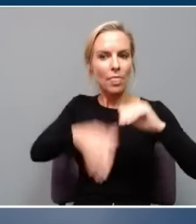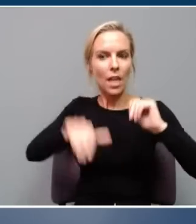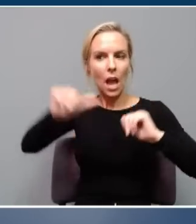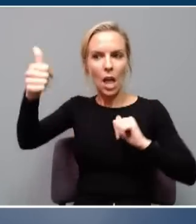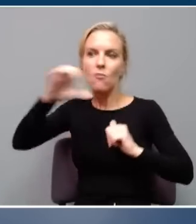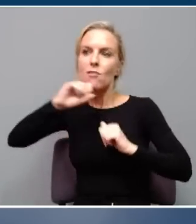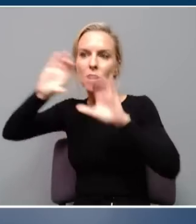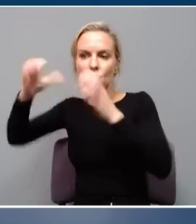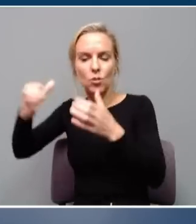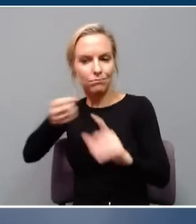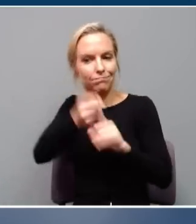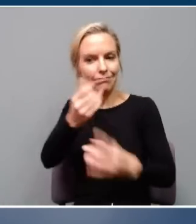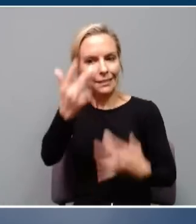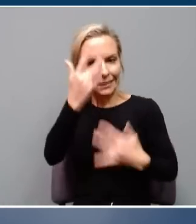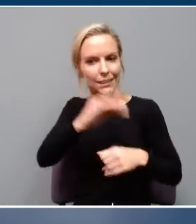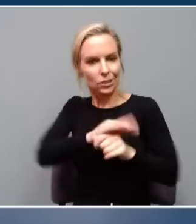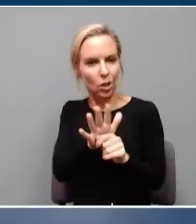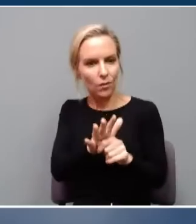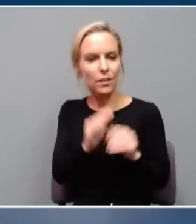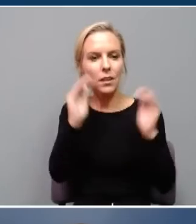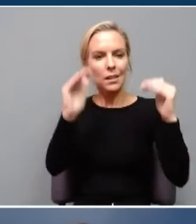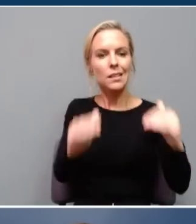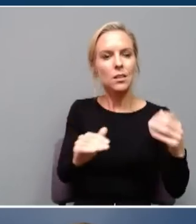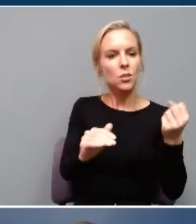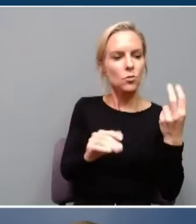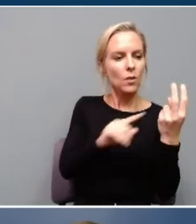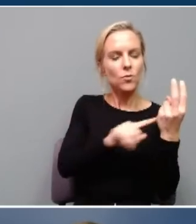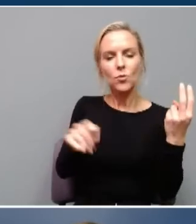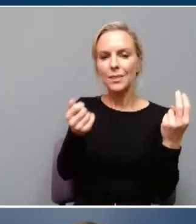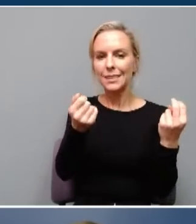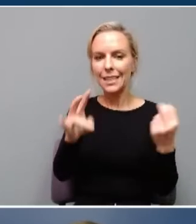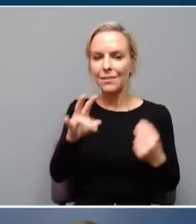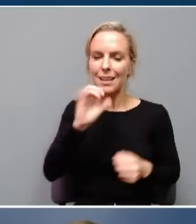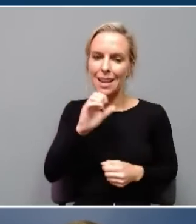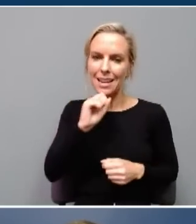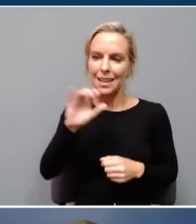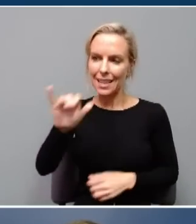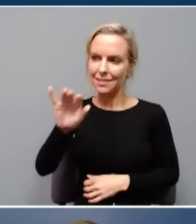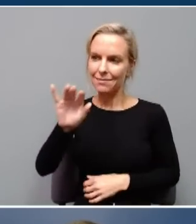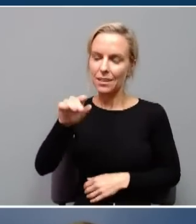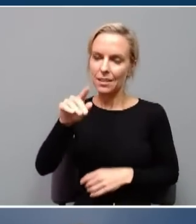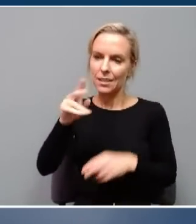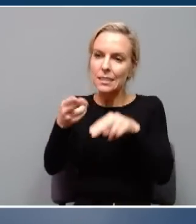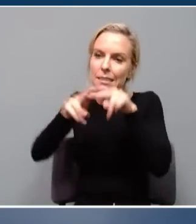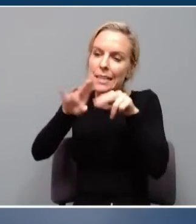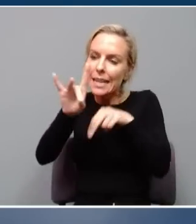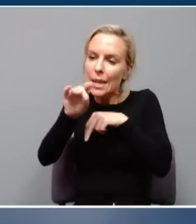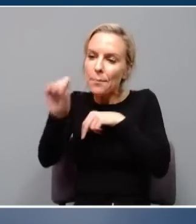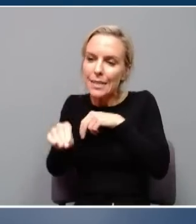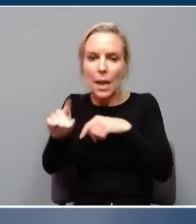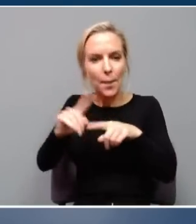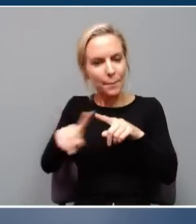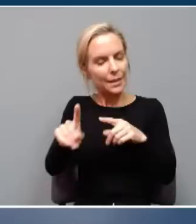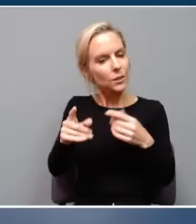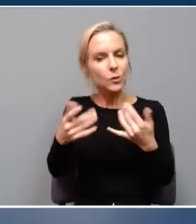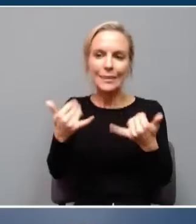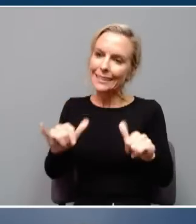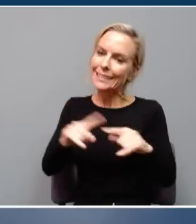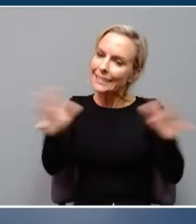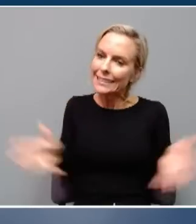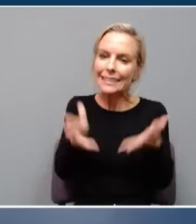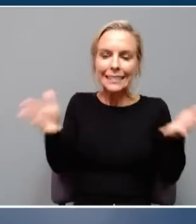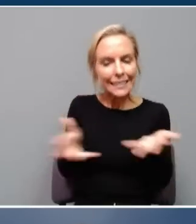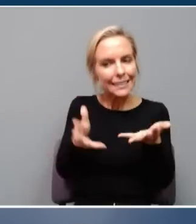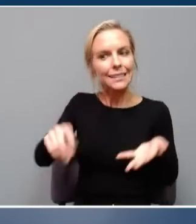17, up 1%. We want to see that. But again, huge room for growth there. We really need to